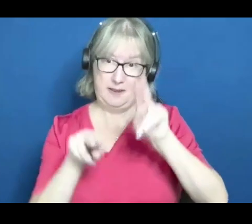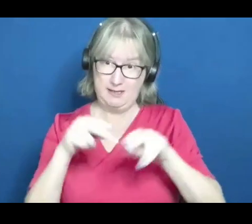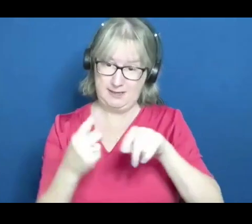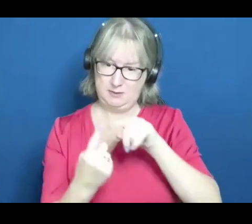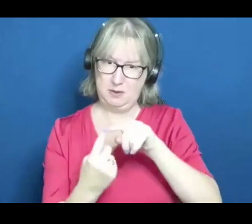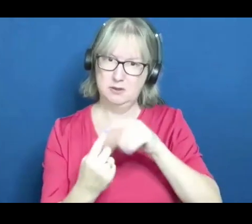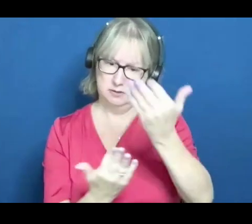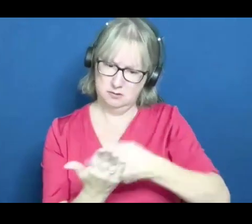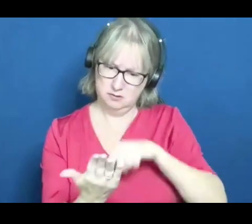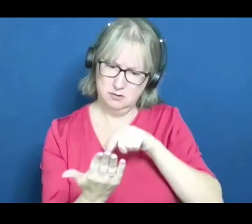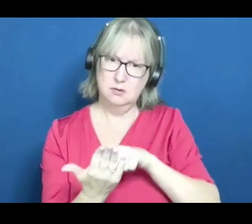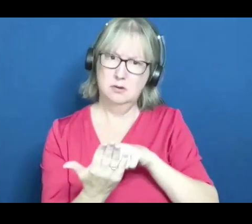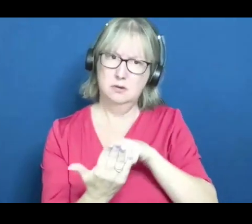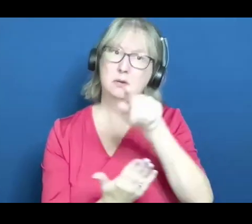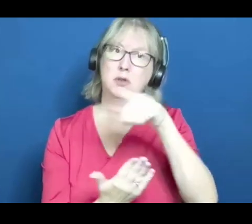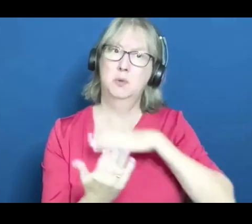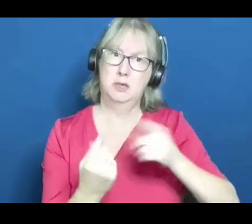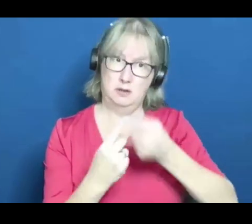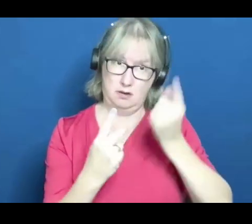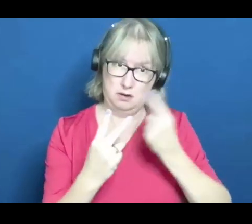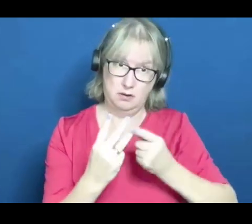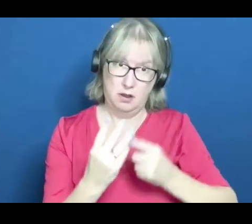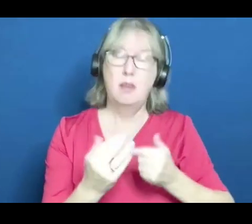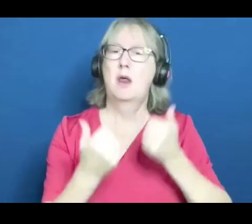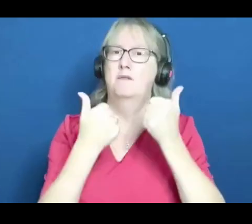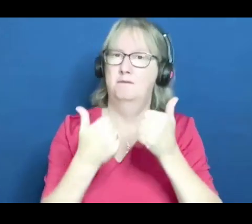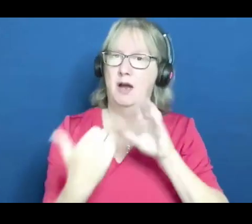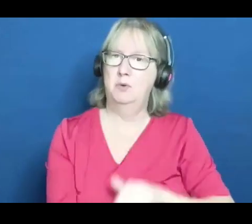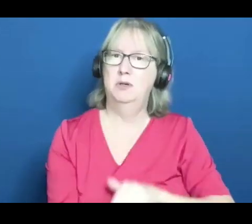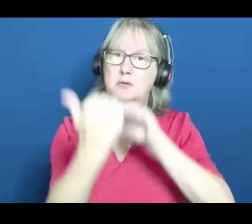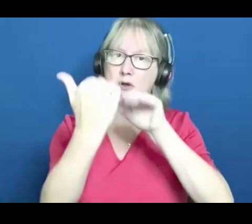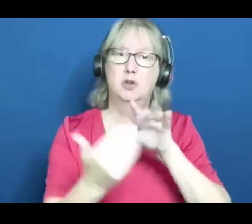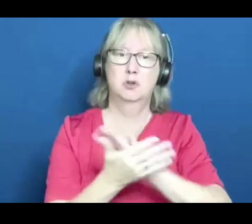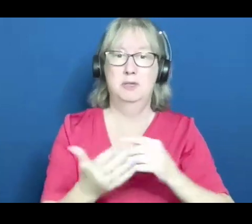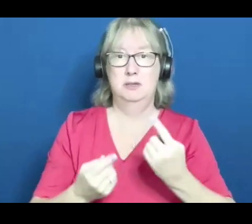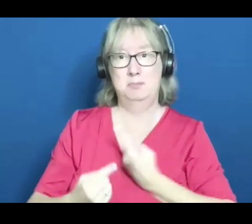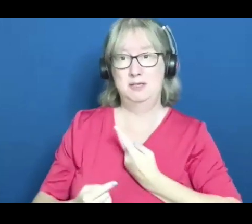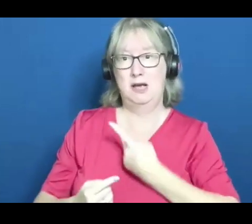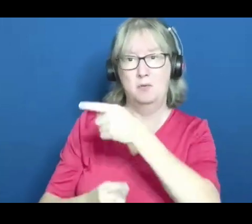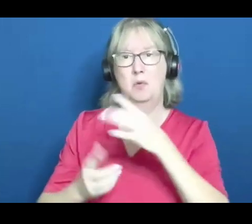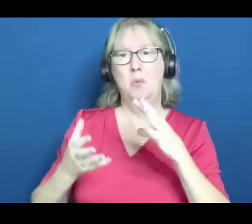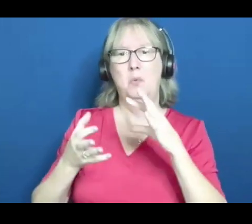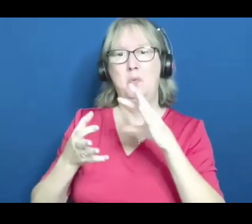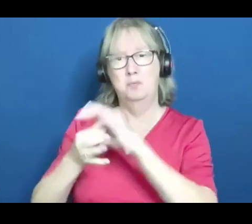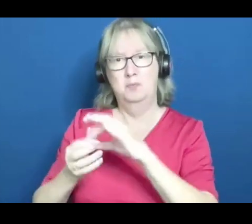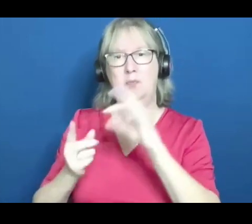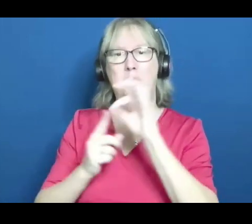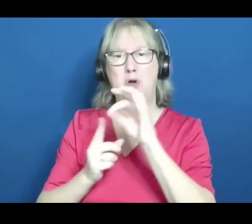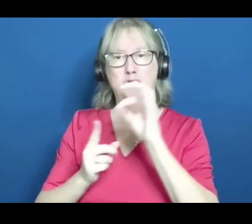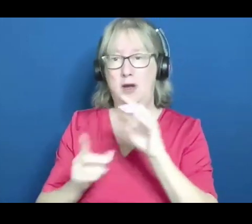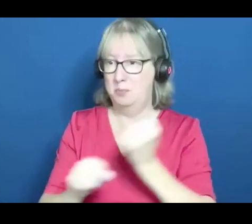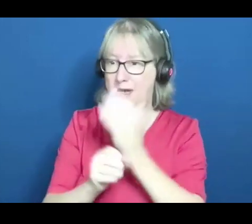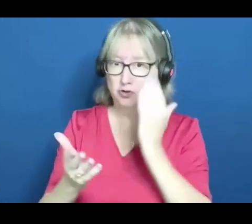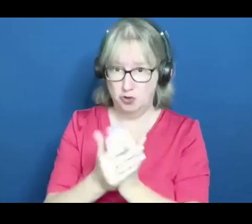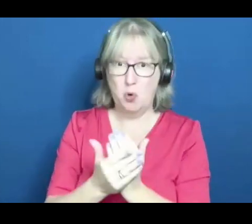is critical, and then with us and Posturite working together, we can be the guardians of that and just make sure that